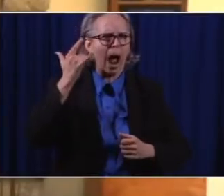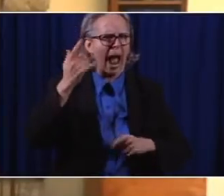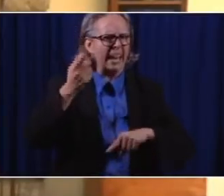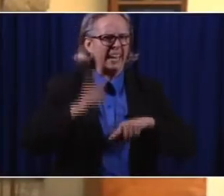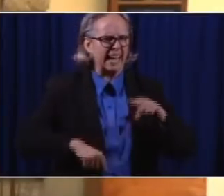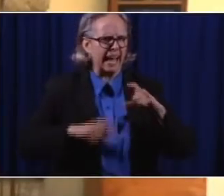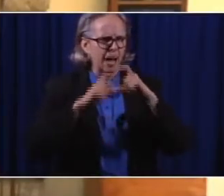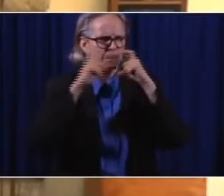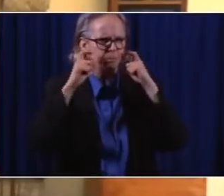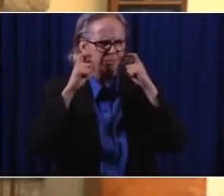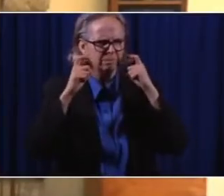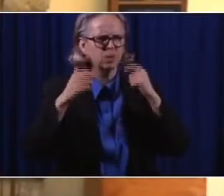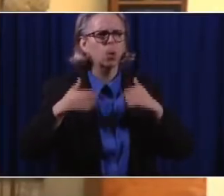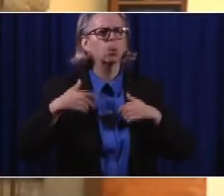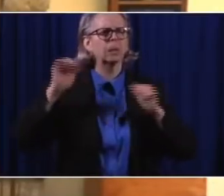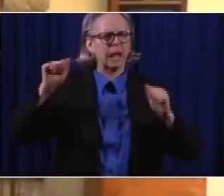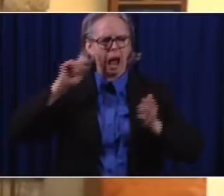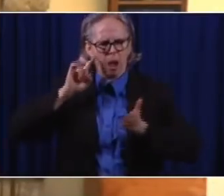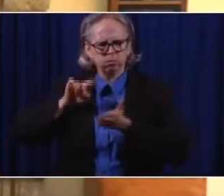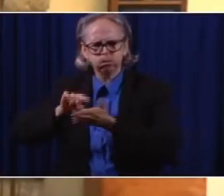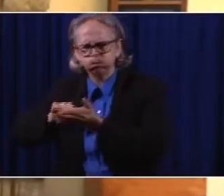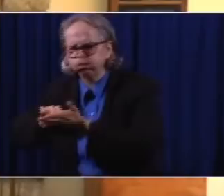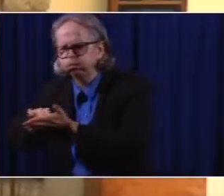at it. We'll look at it.